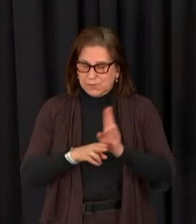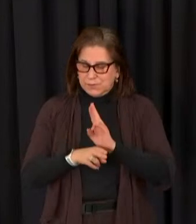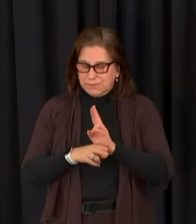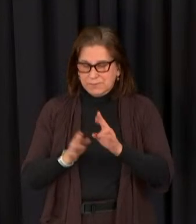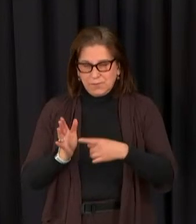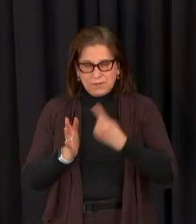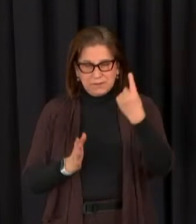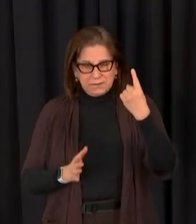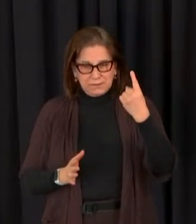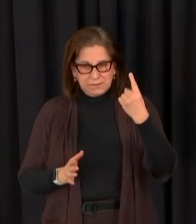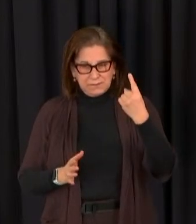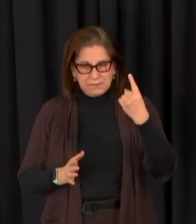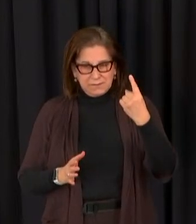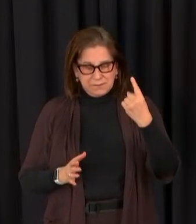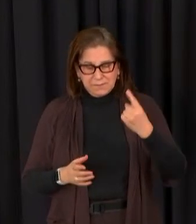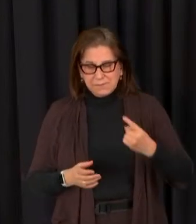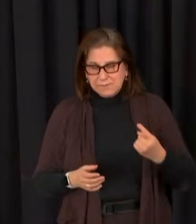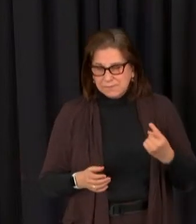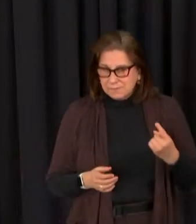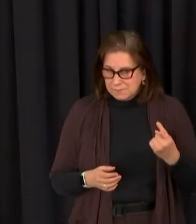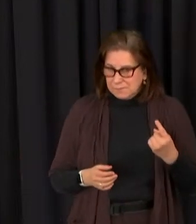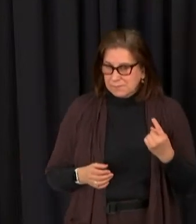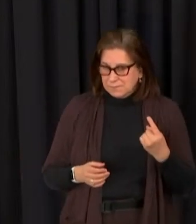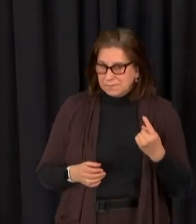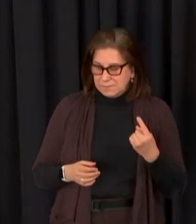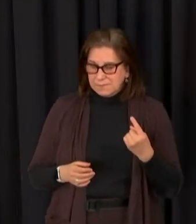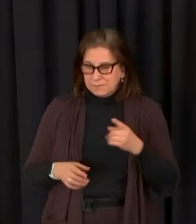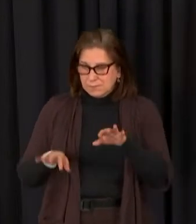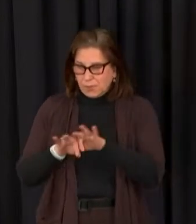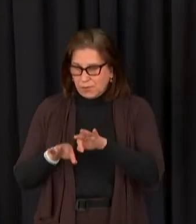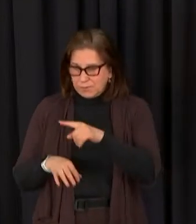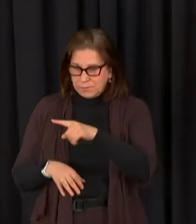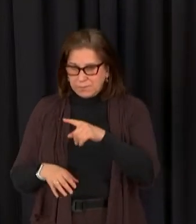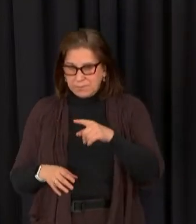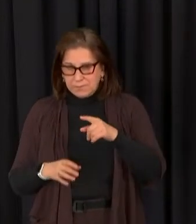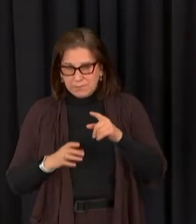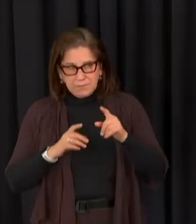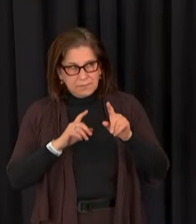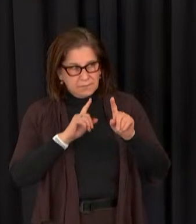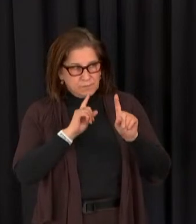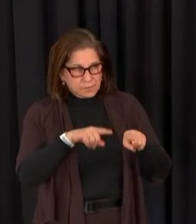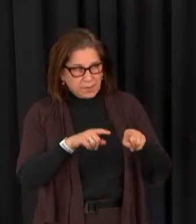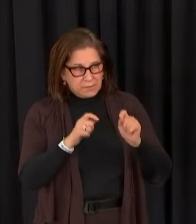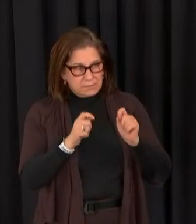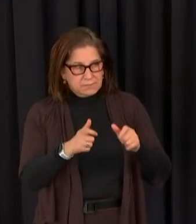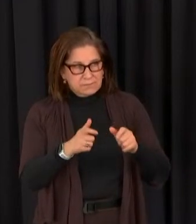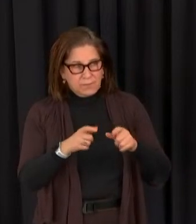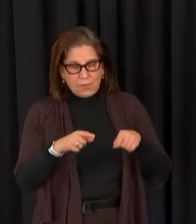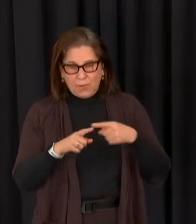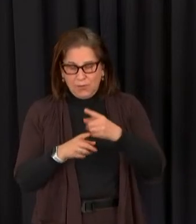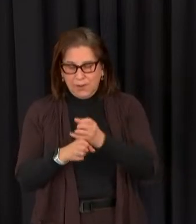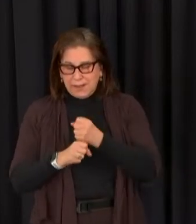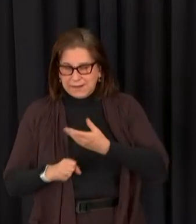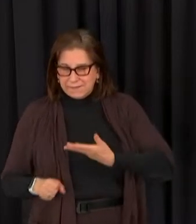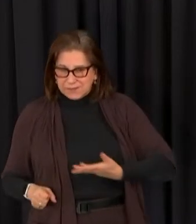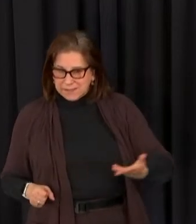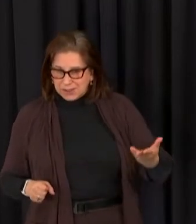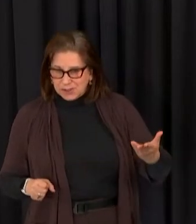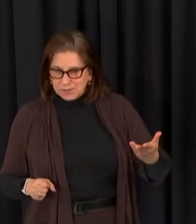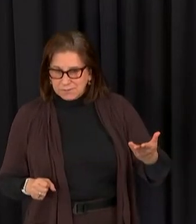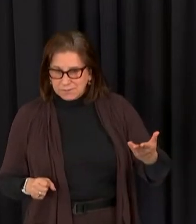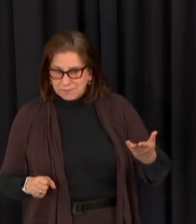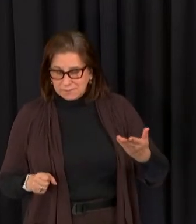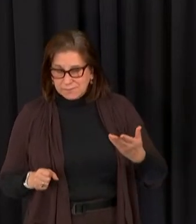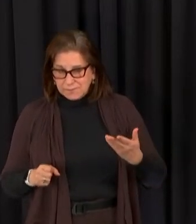for the persons whose name and information was submitted via the registration system. Of course, once you get